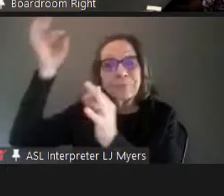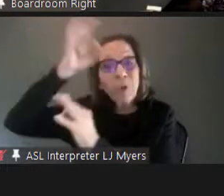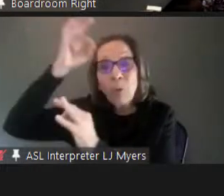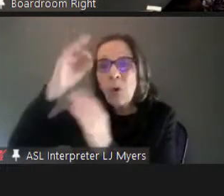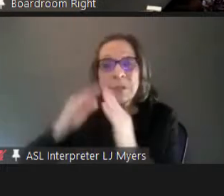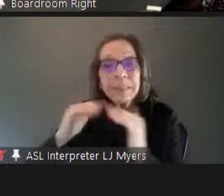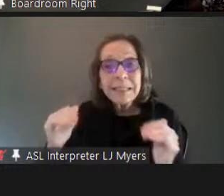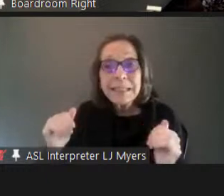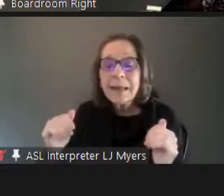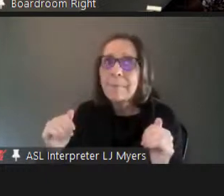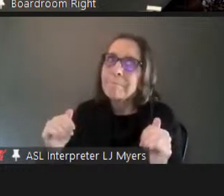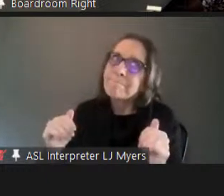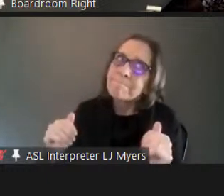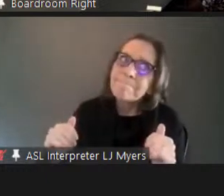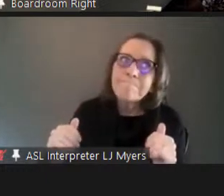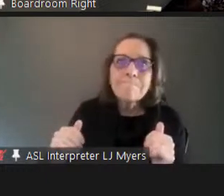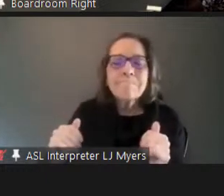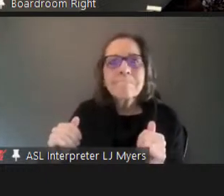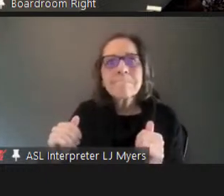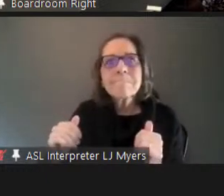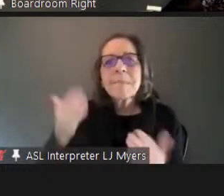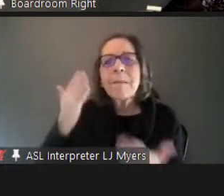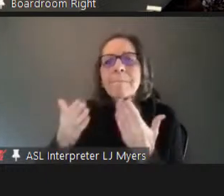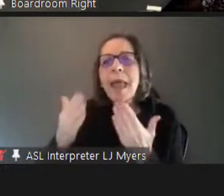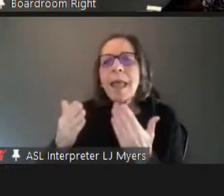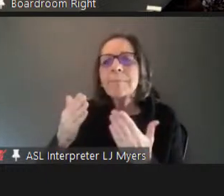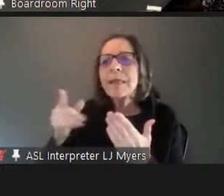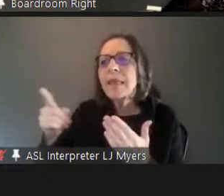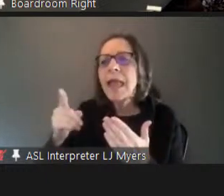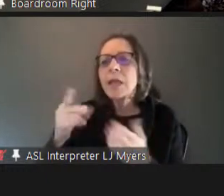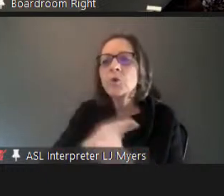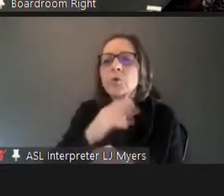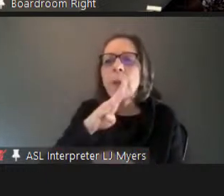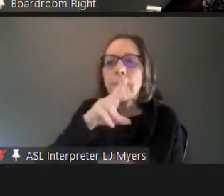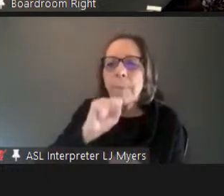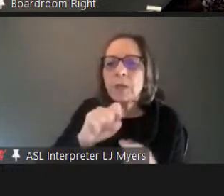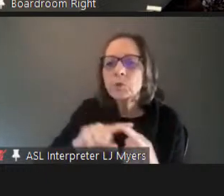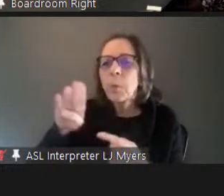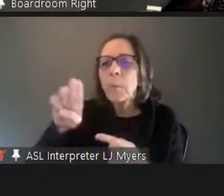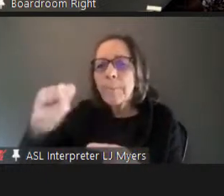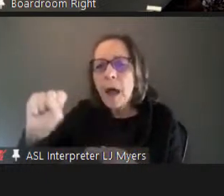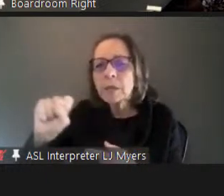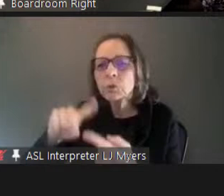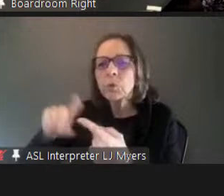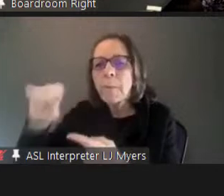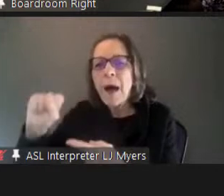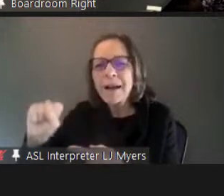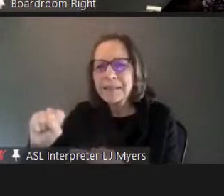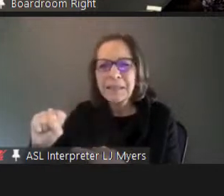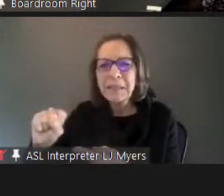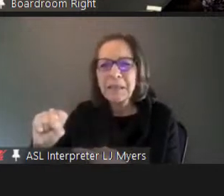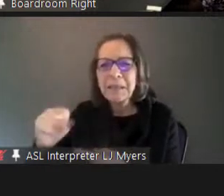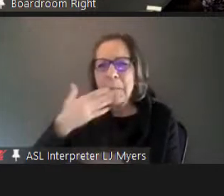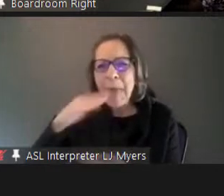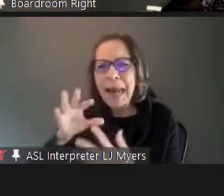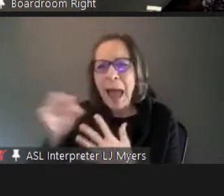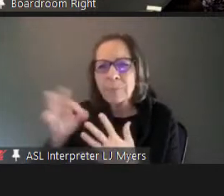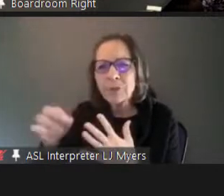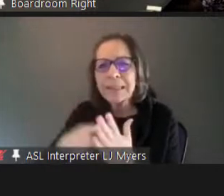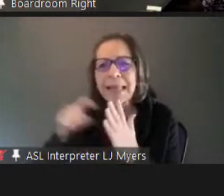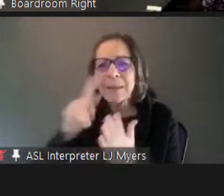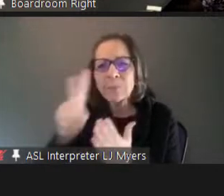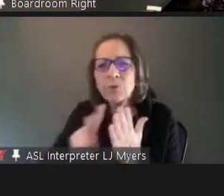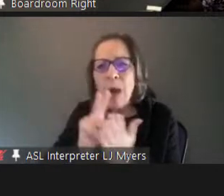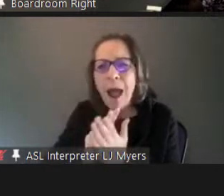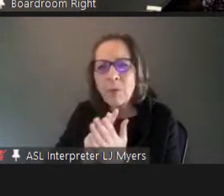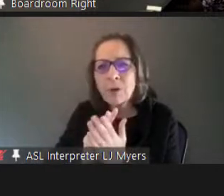system, I mean, going from maybe a bus to a bus to a bus is like the worst possible option. And it maybe takes them 2 hours to get